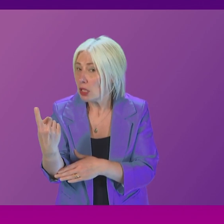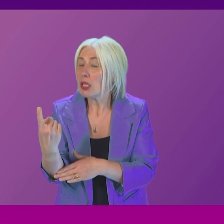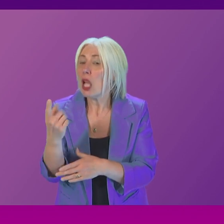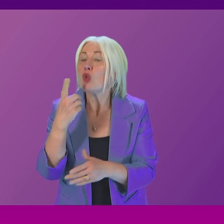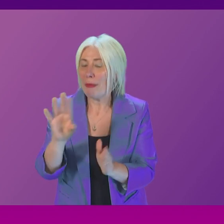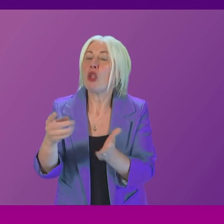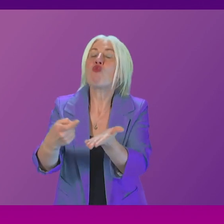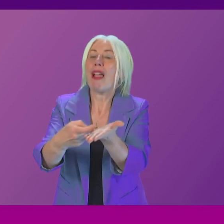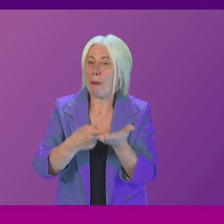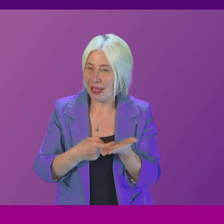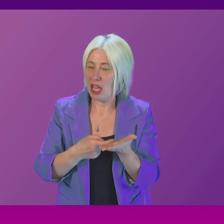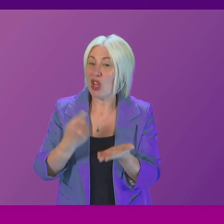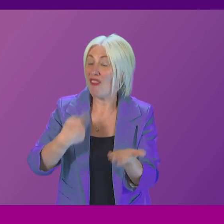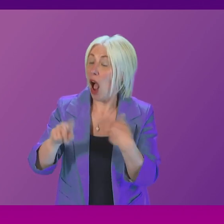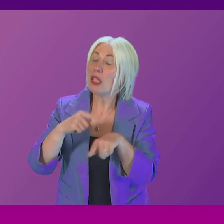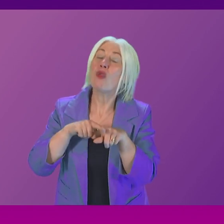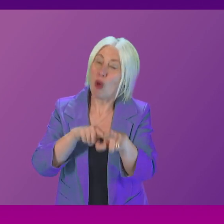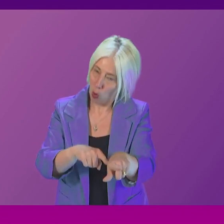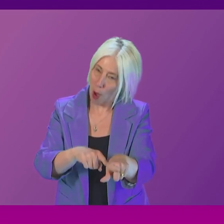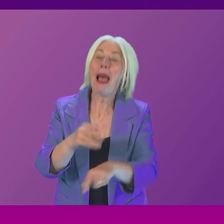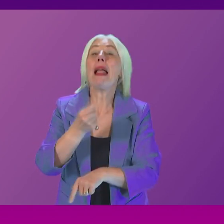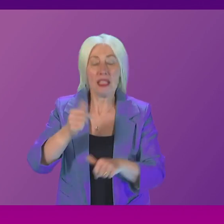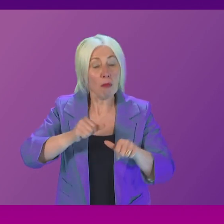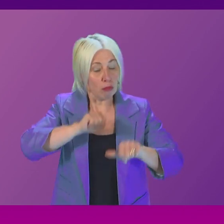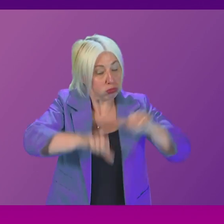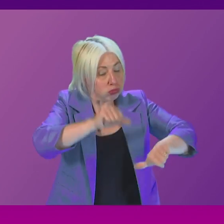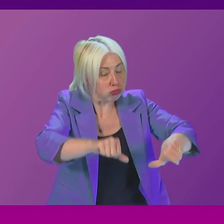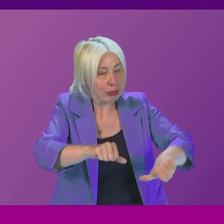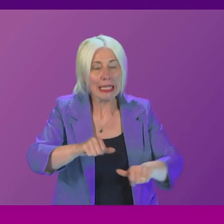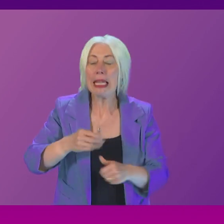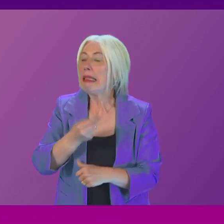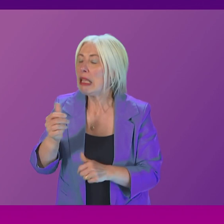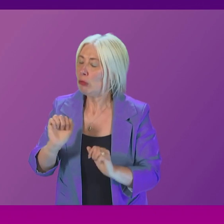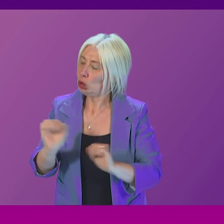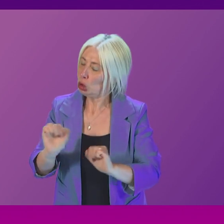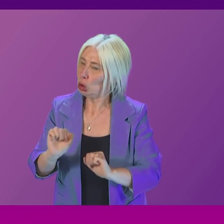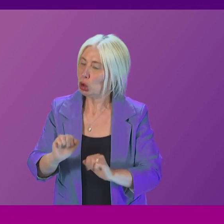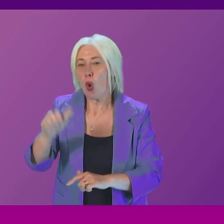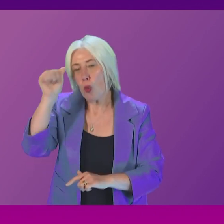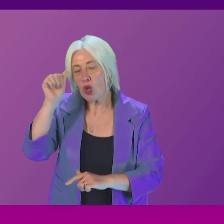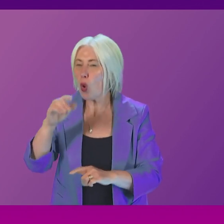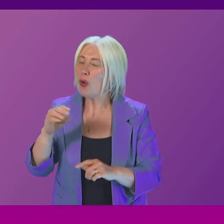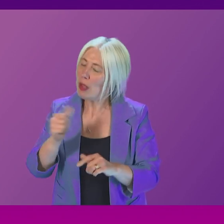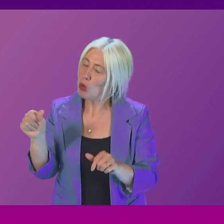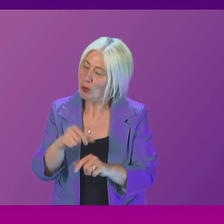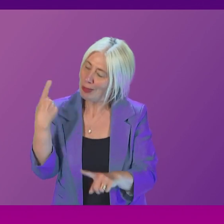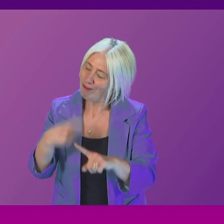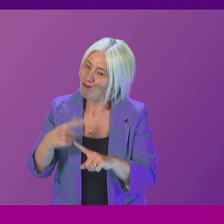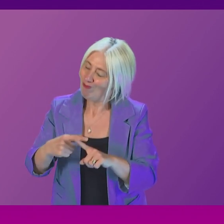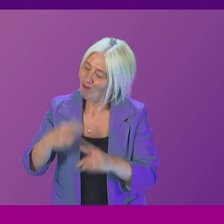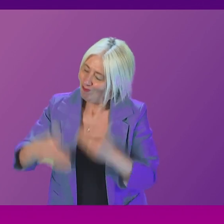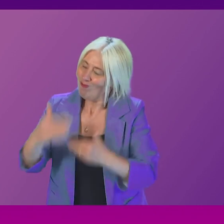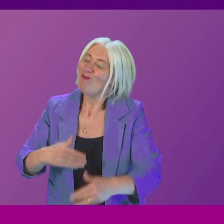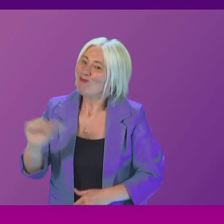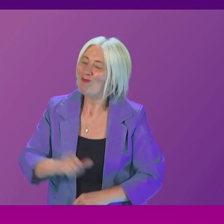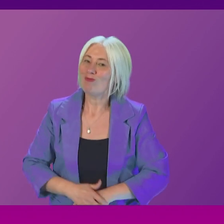are recommendations there for us to follow up on. Some of them have progressed. Some of them we need to take forward, we know, with greater urgency and pace.